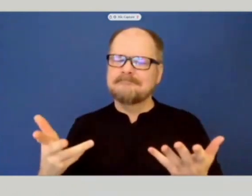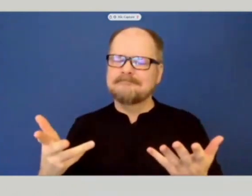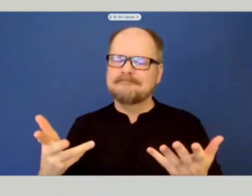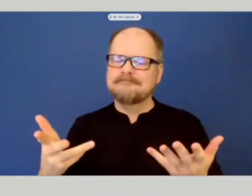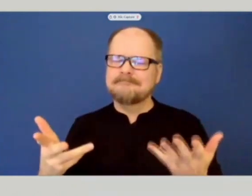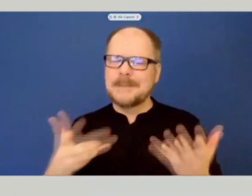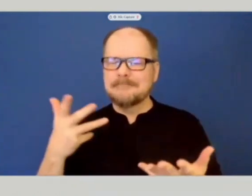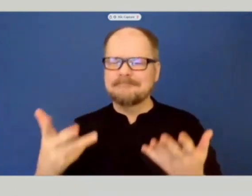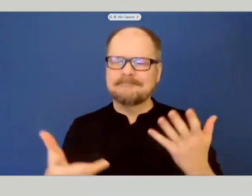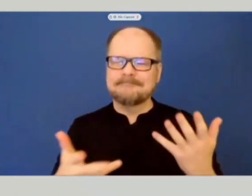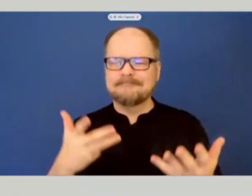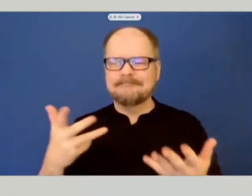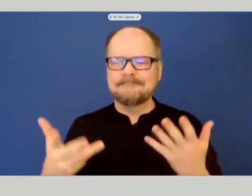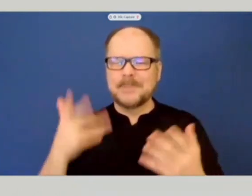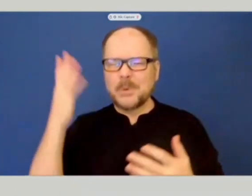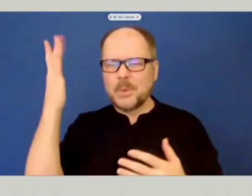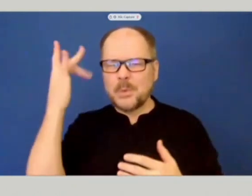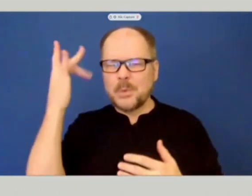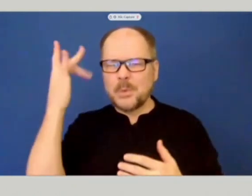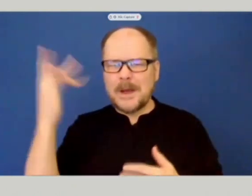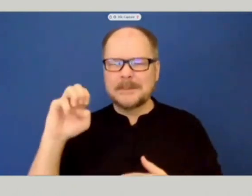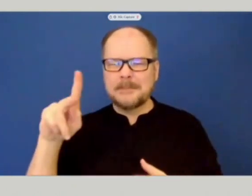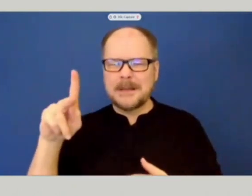Why is Mecklenburg only around 8?